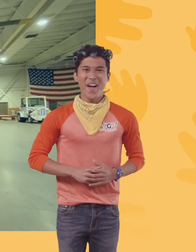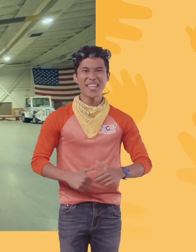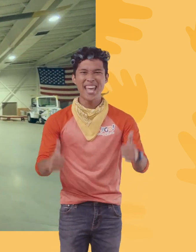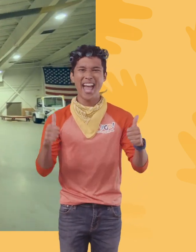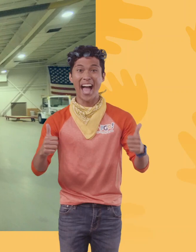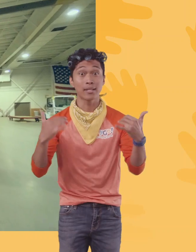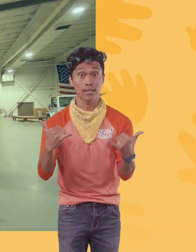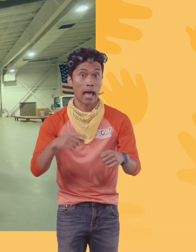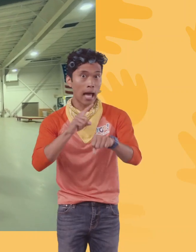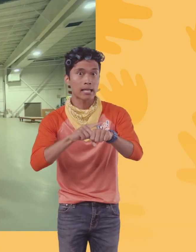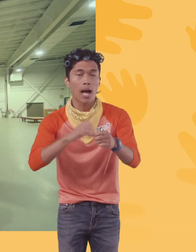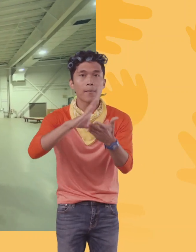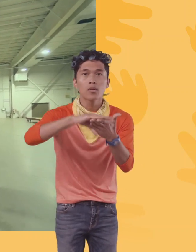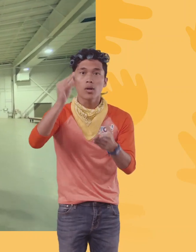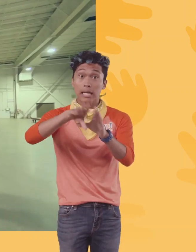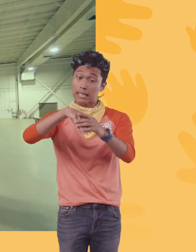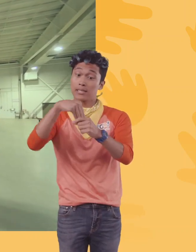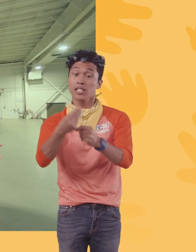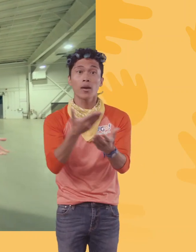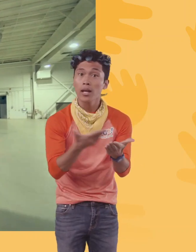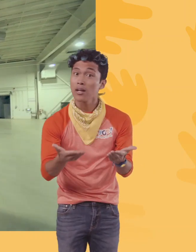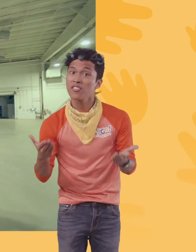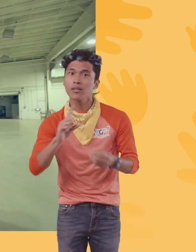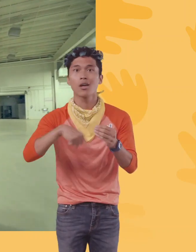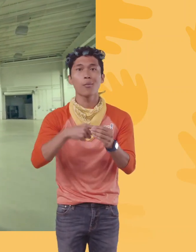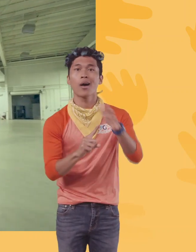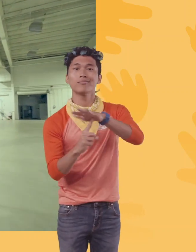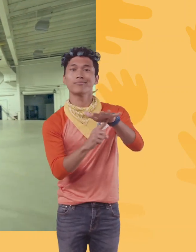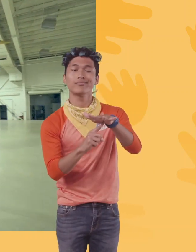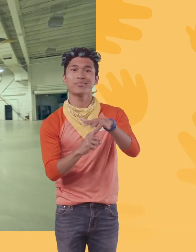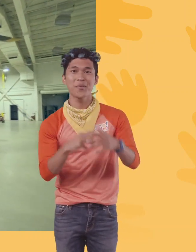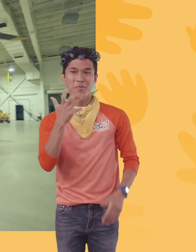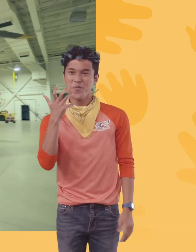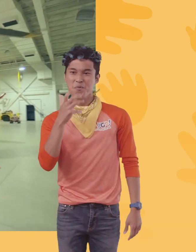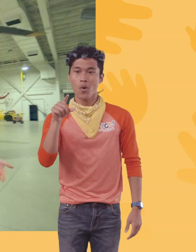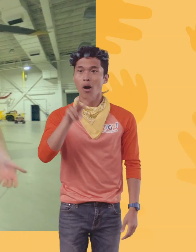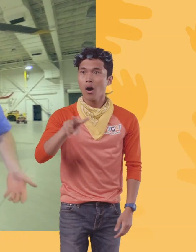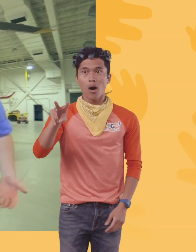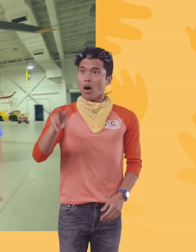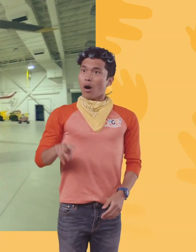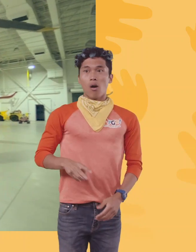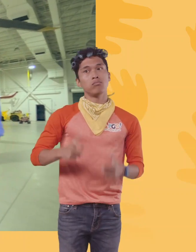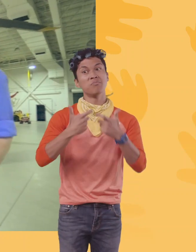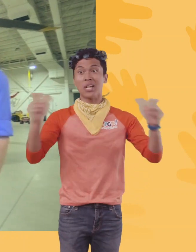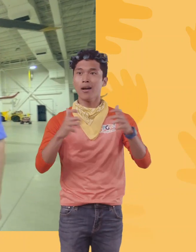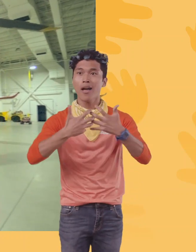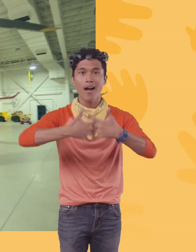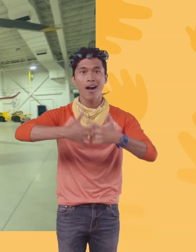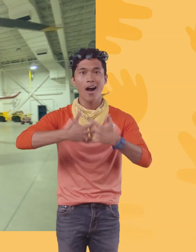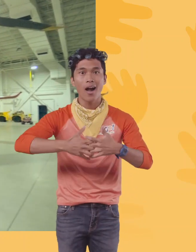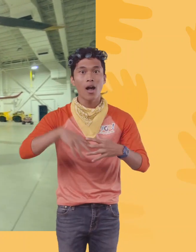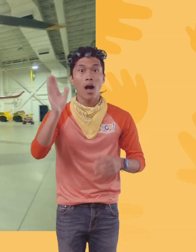Woohoo! Now it's time to learn the exterior parts of the helicopter. Wow, what a big machine.